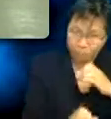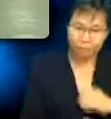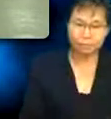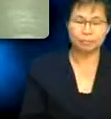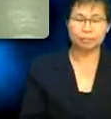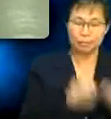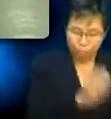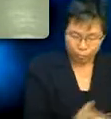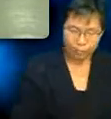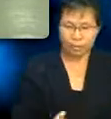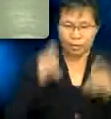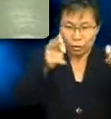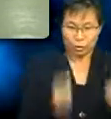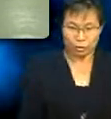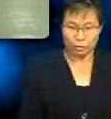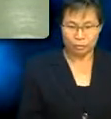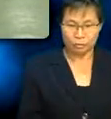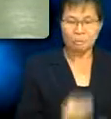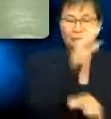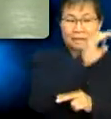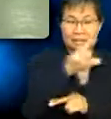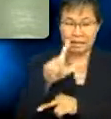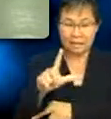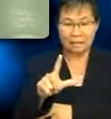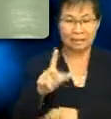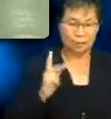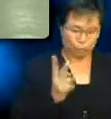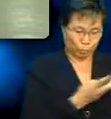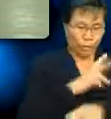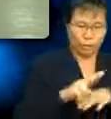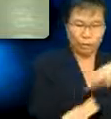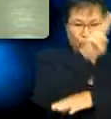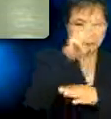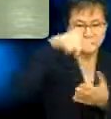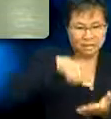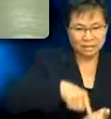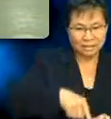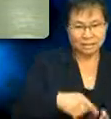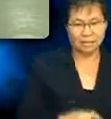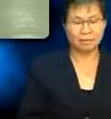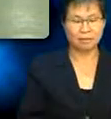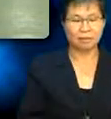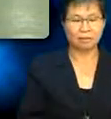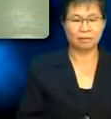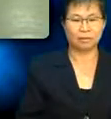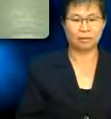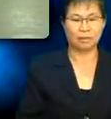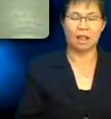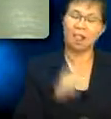To prepare the human cheek cell slide, we use these: a